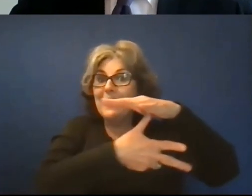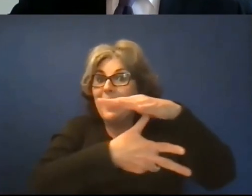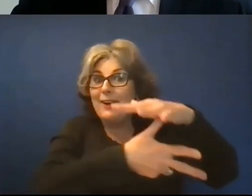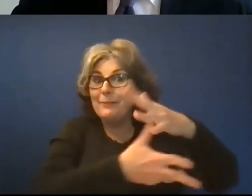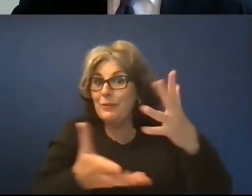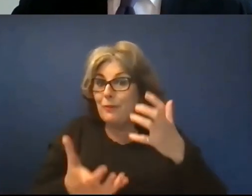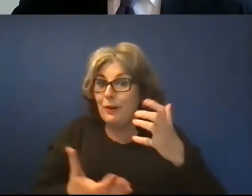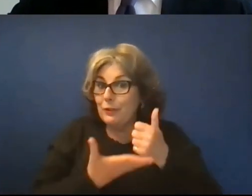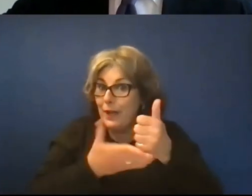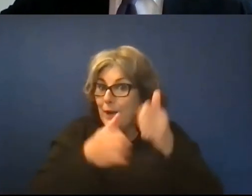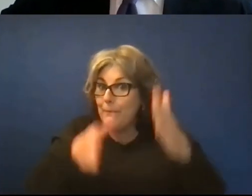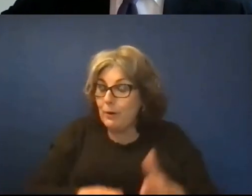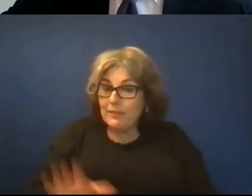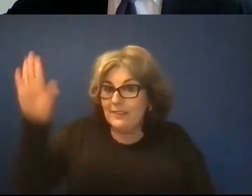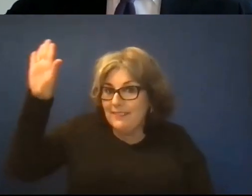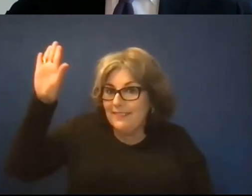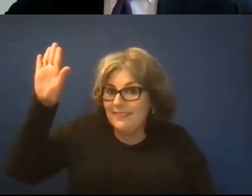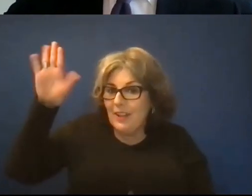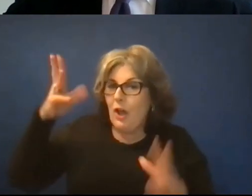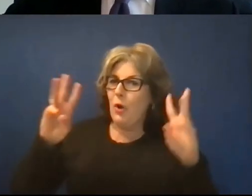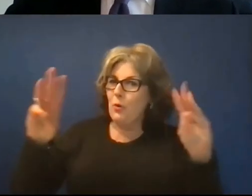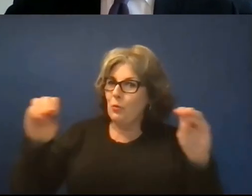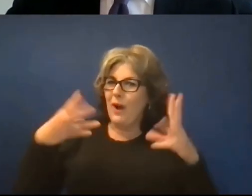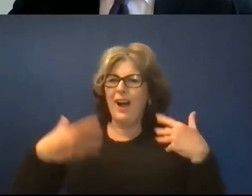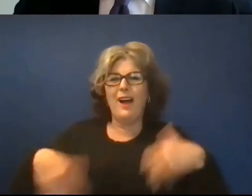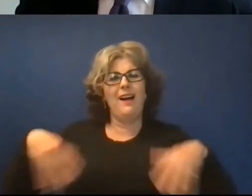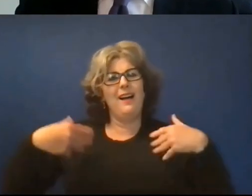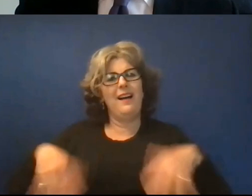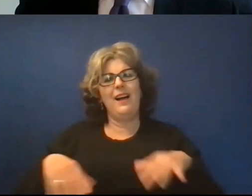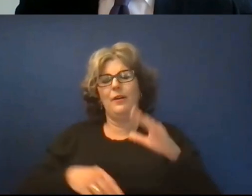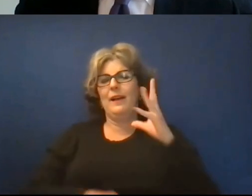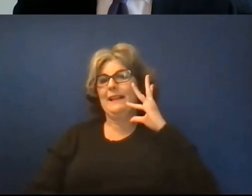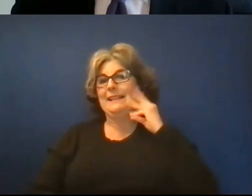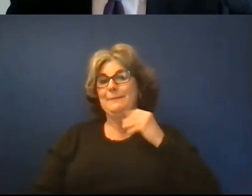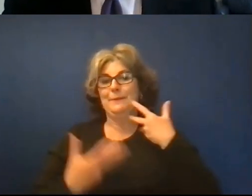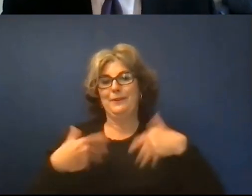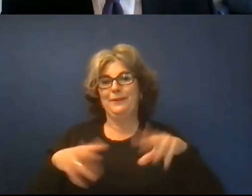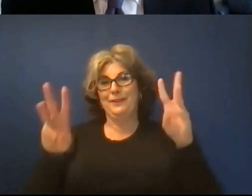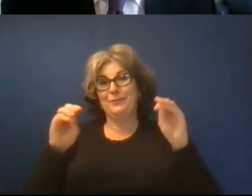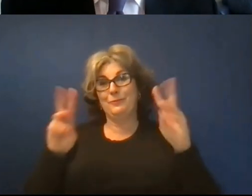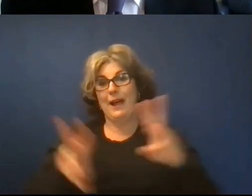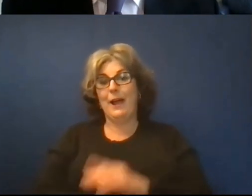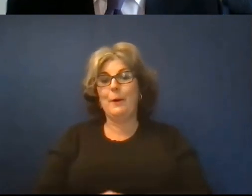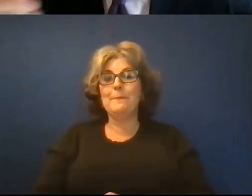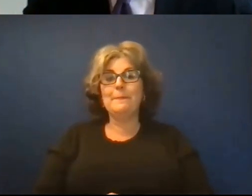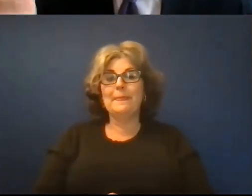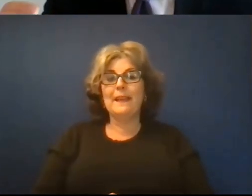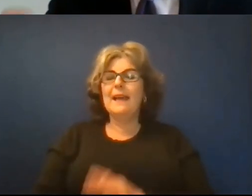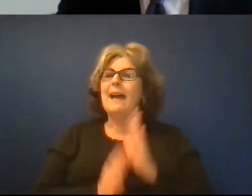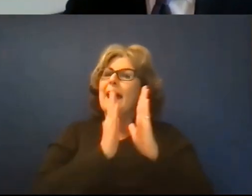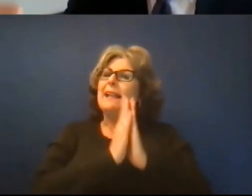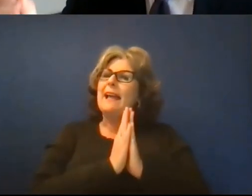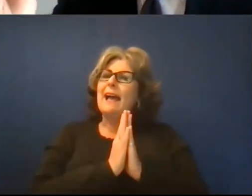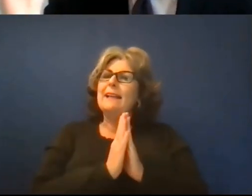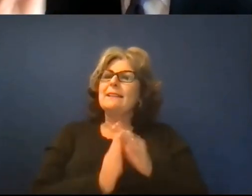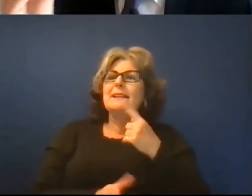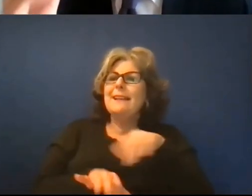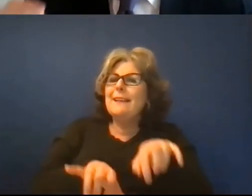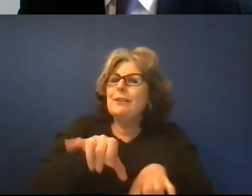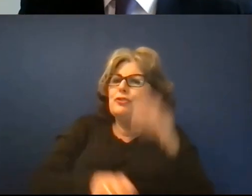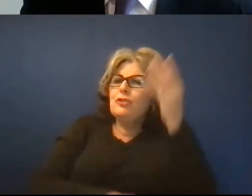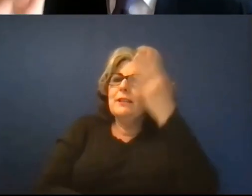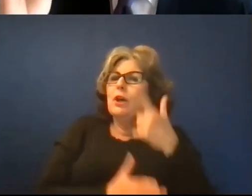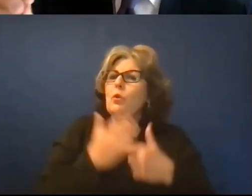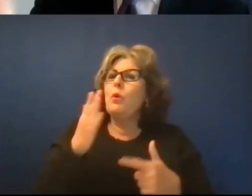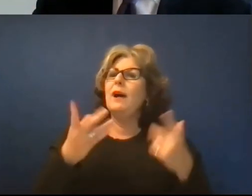to help somebody in need. Wow, what an amazing experience that would be, right? And again, I asked that question. Somebody tell me in the chat, what did